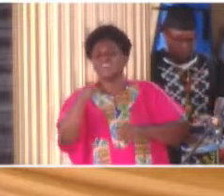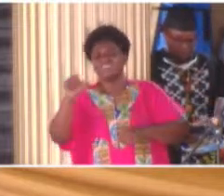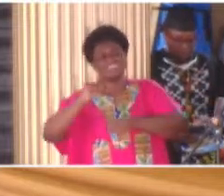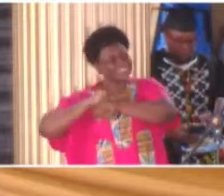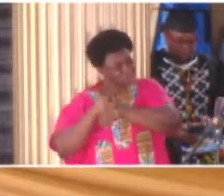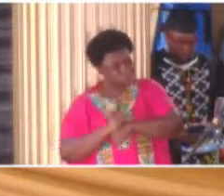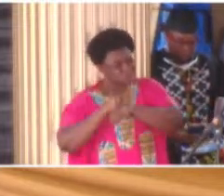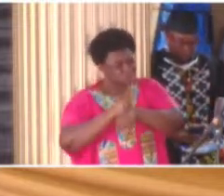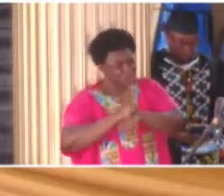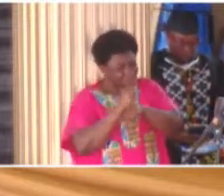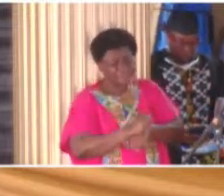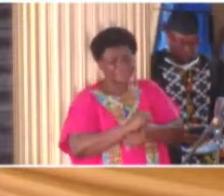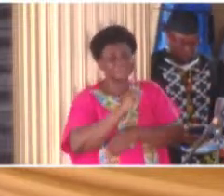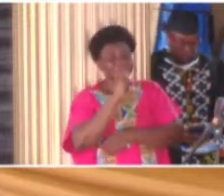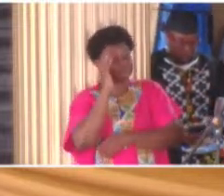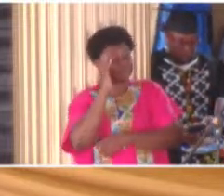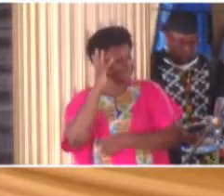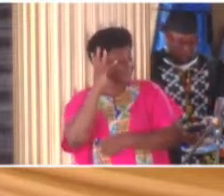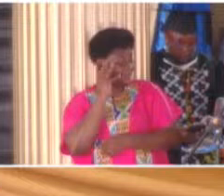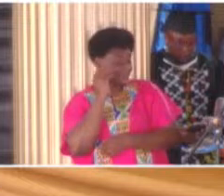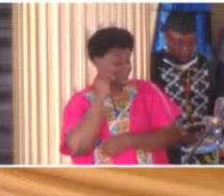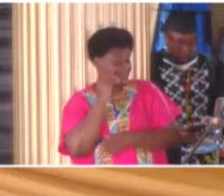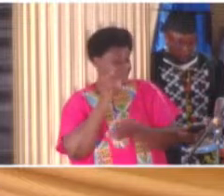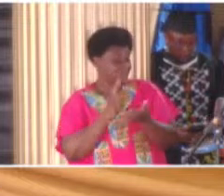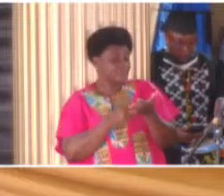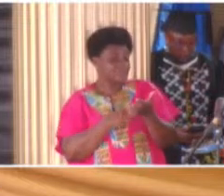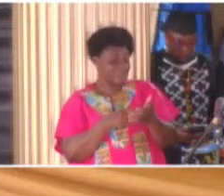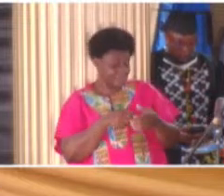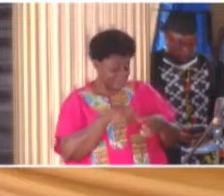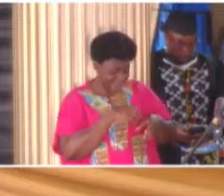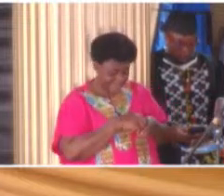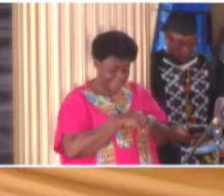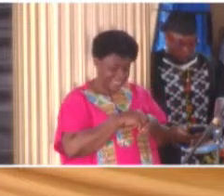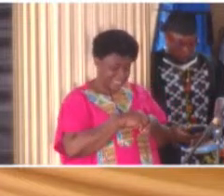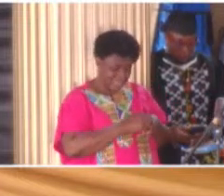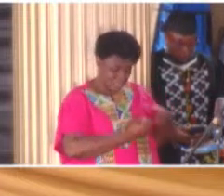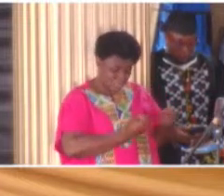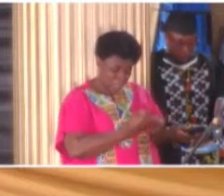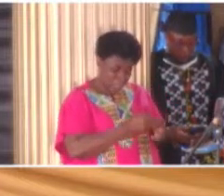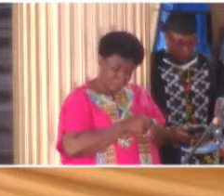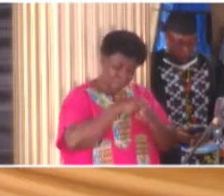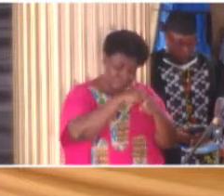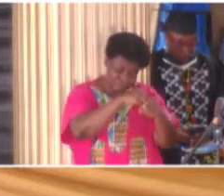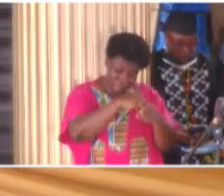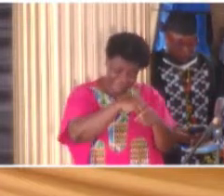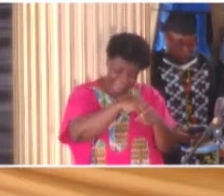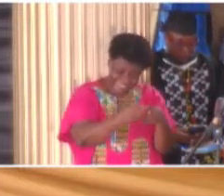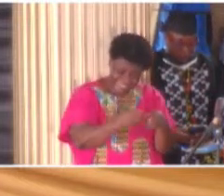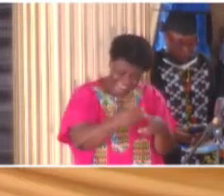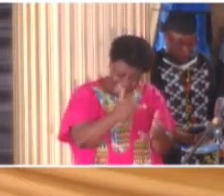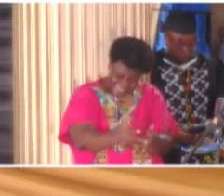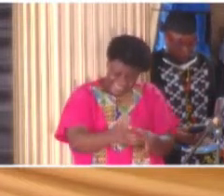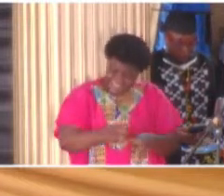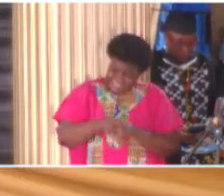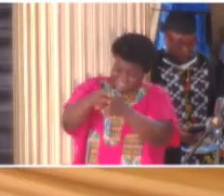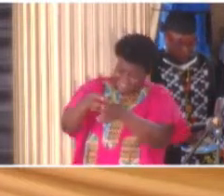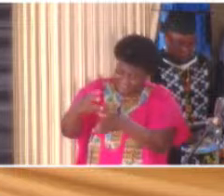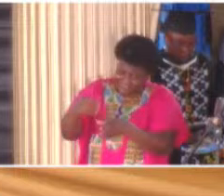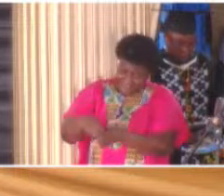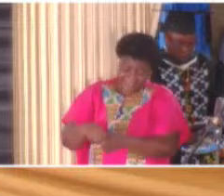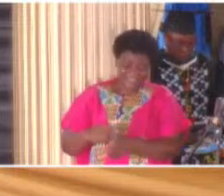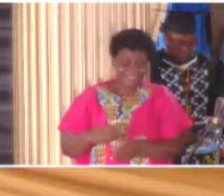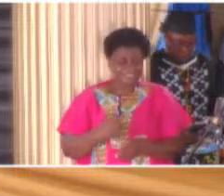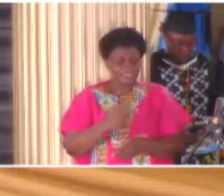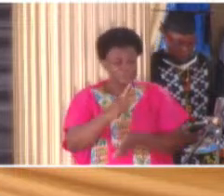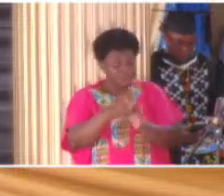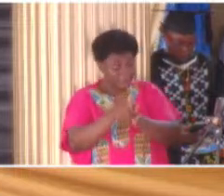went through. Sometimes you are picking Uber from one place to the other, and 2